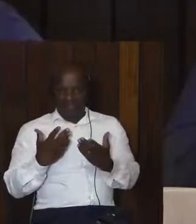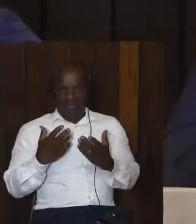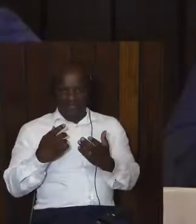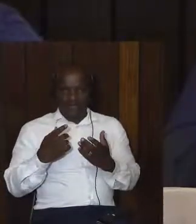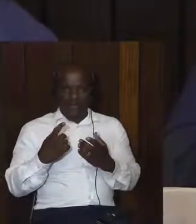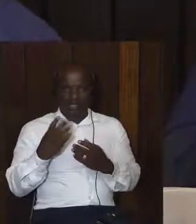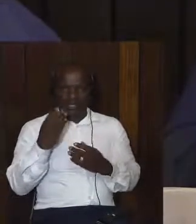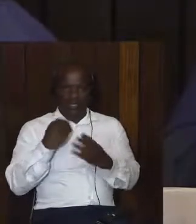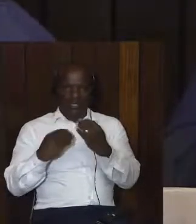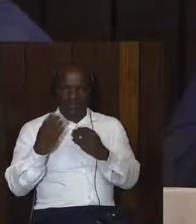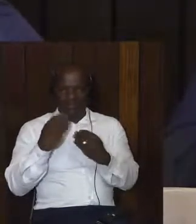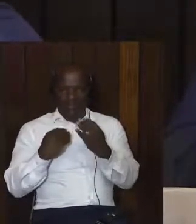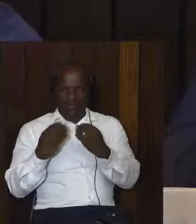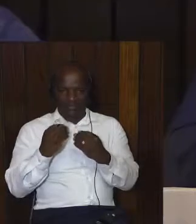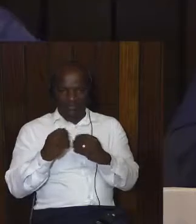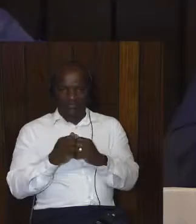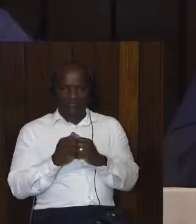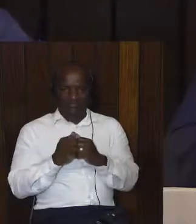asked.